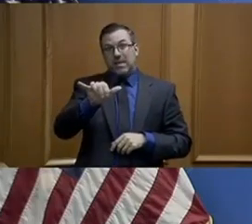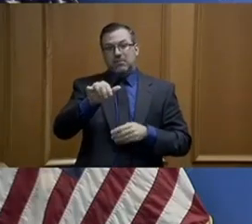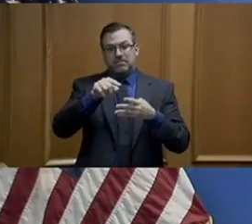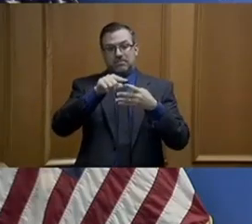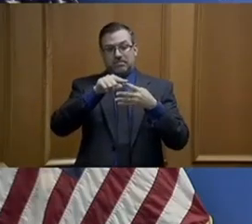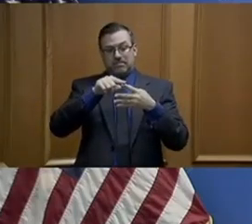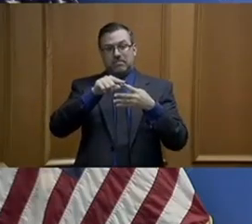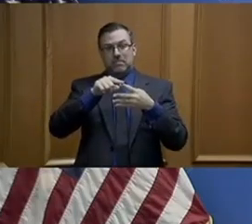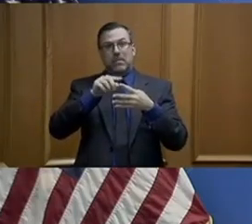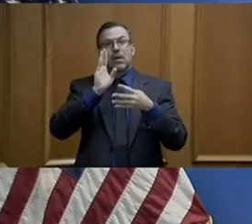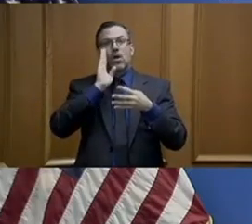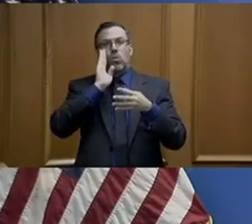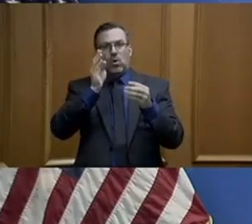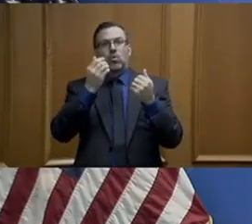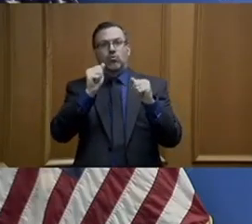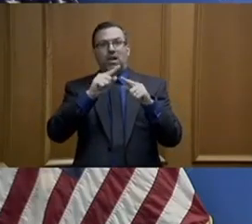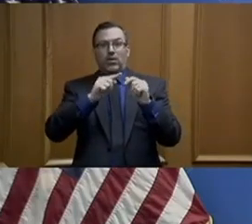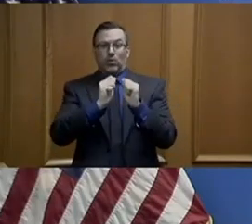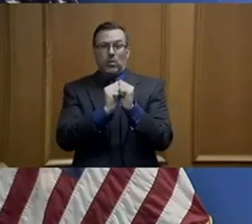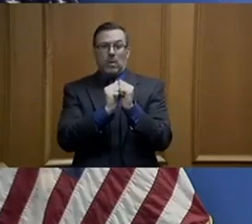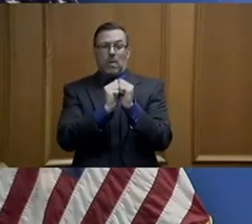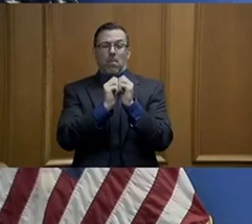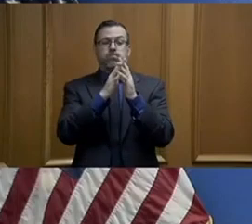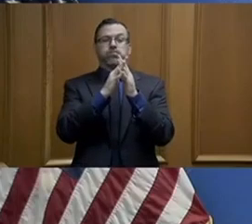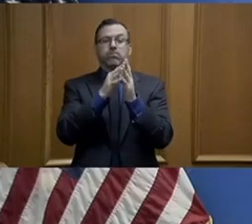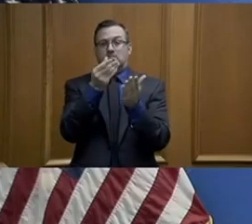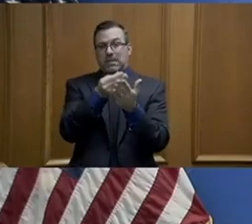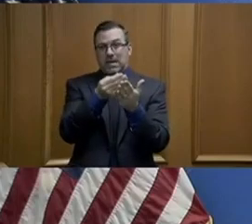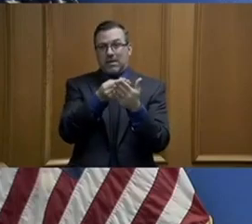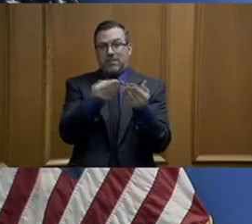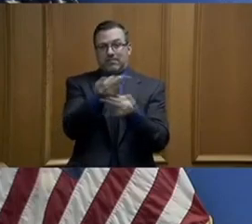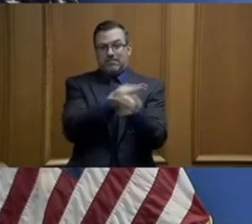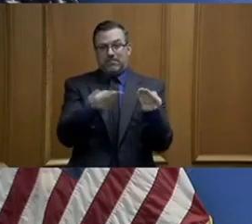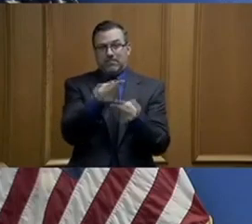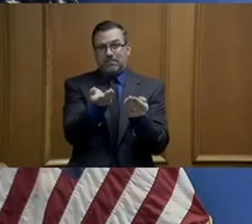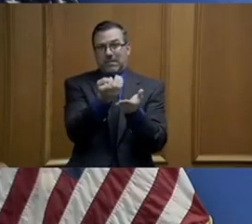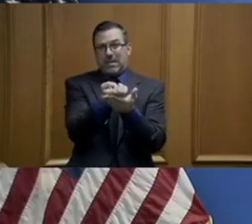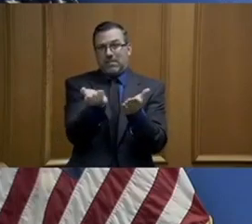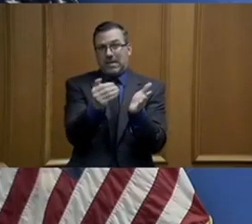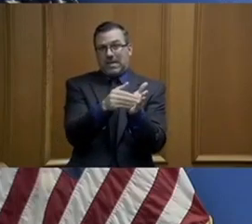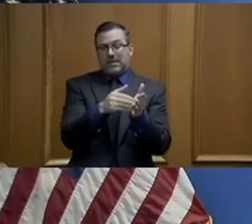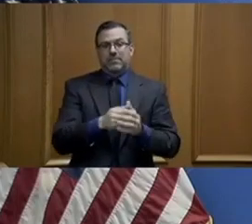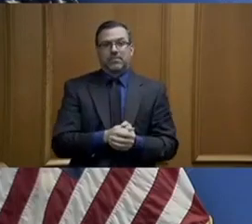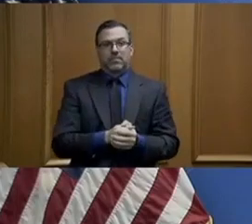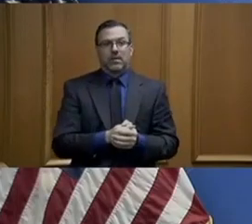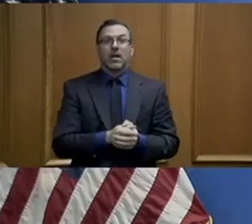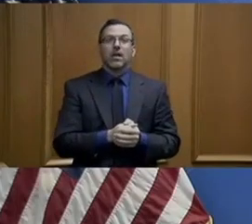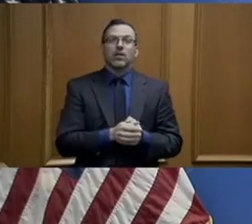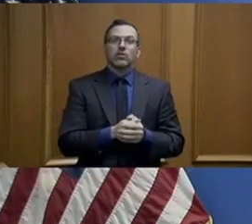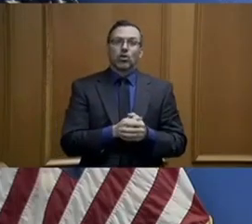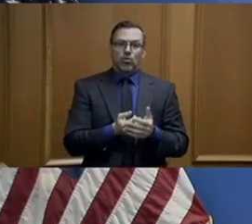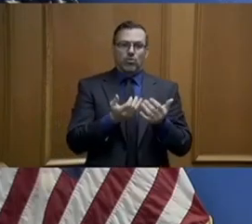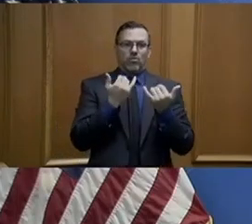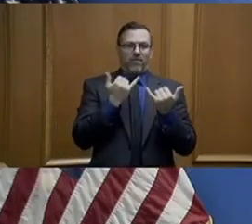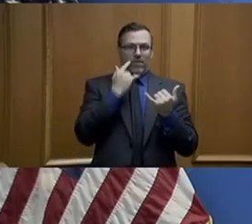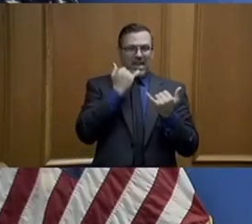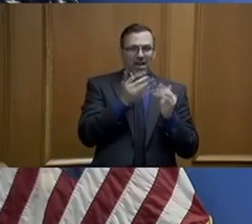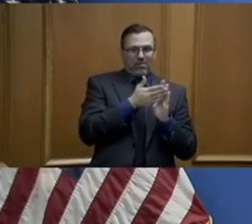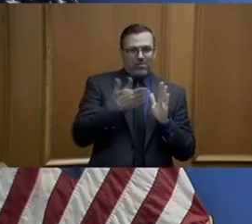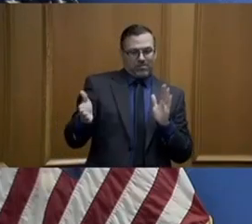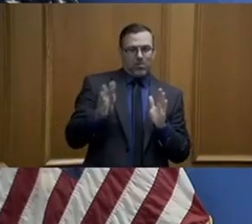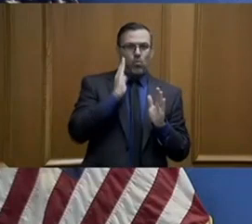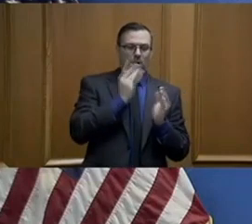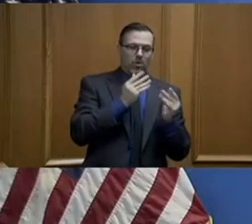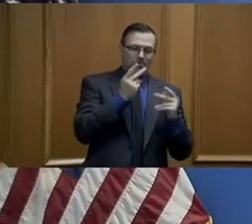reboot of our economy. Between now and then, we'll create industry-specific guidance so that businesses can be